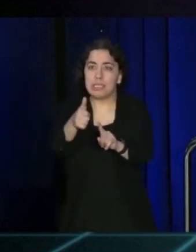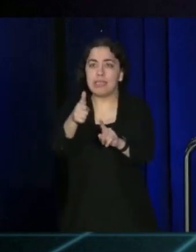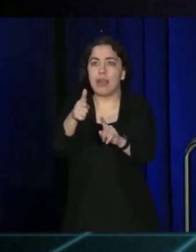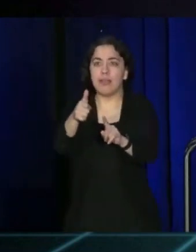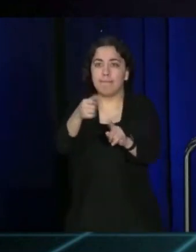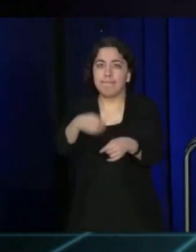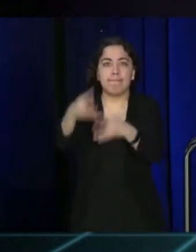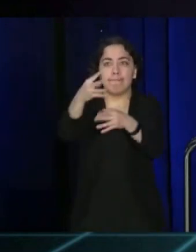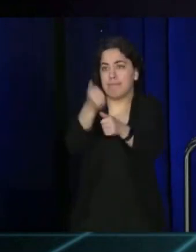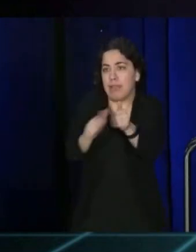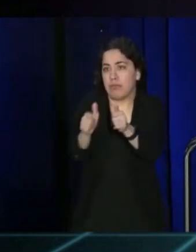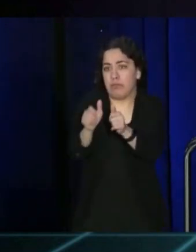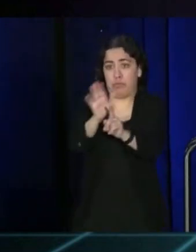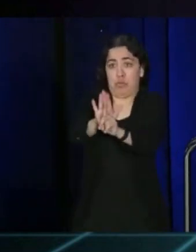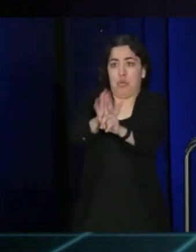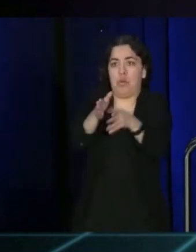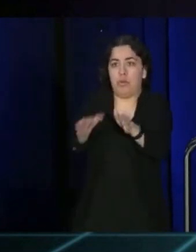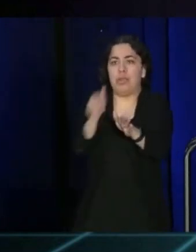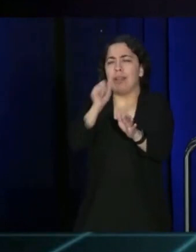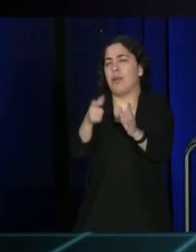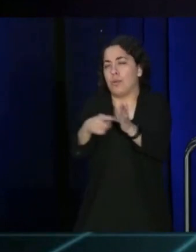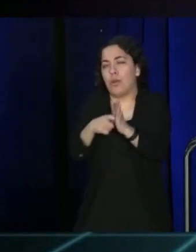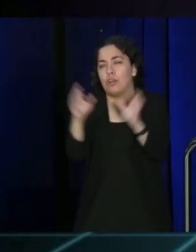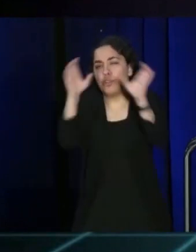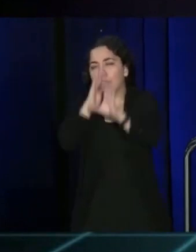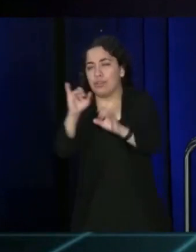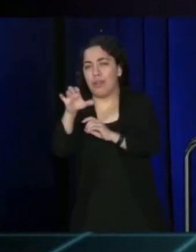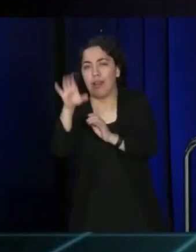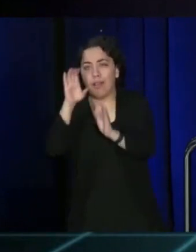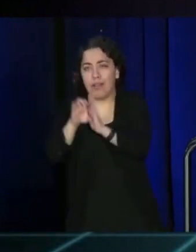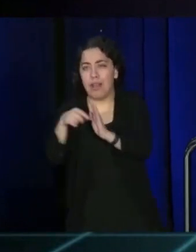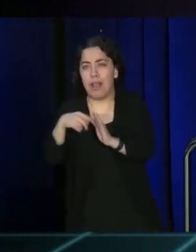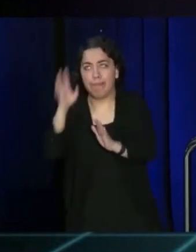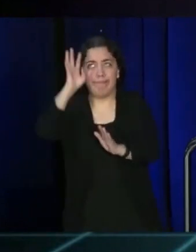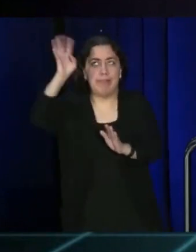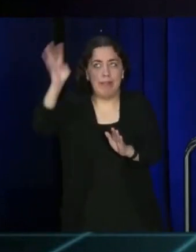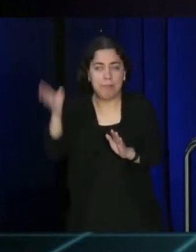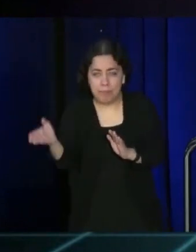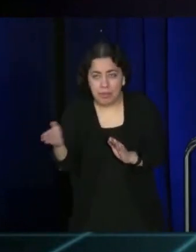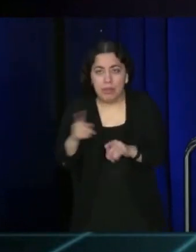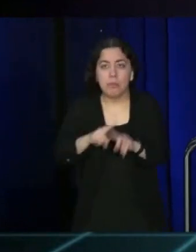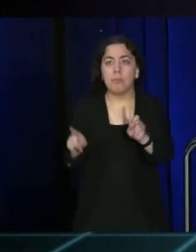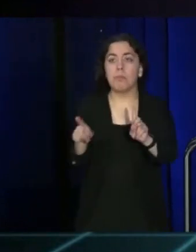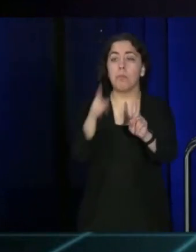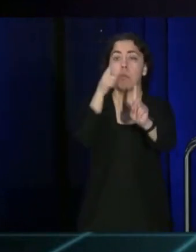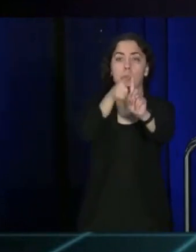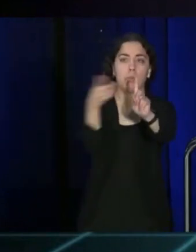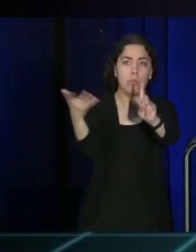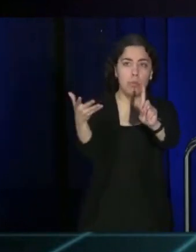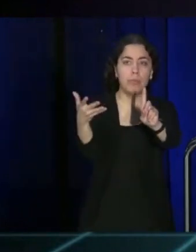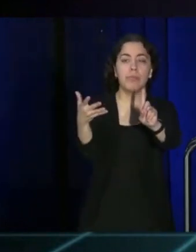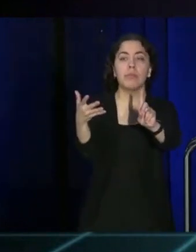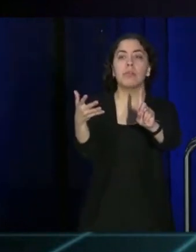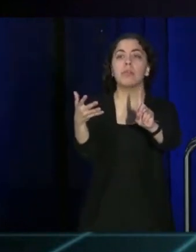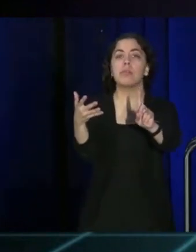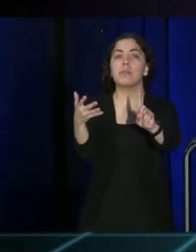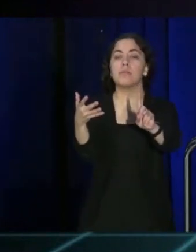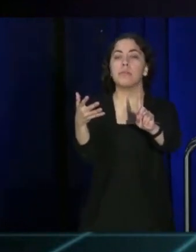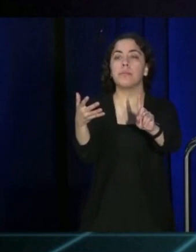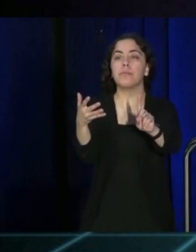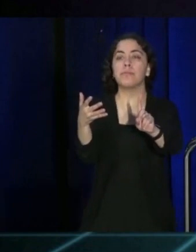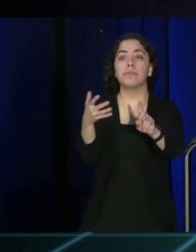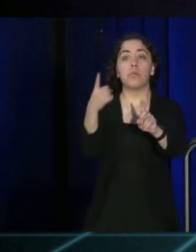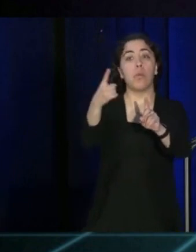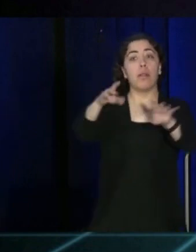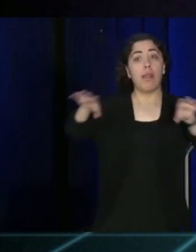you do that. You don't have to use a search icon thing. I made that up. But the point is, you have an action to results, because that's where it